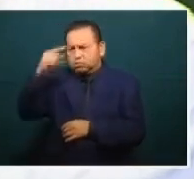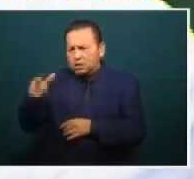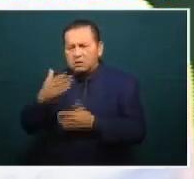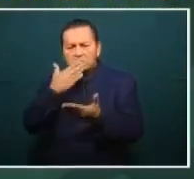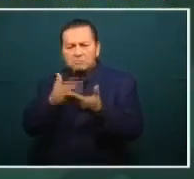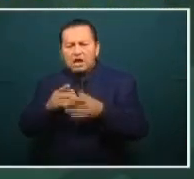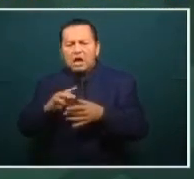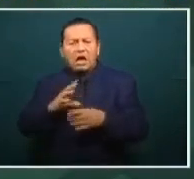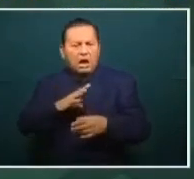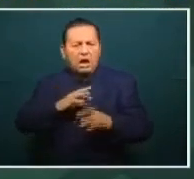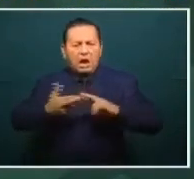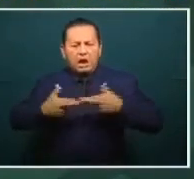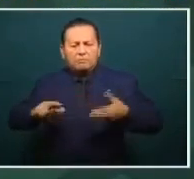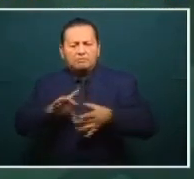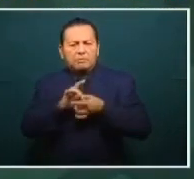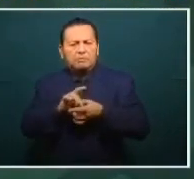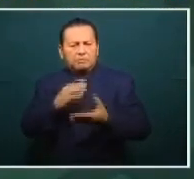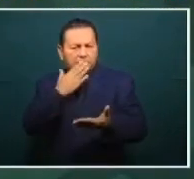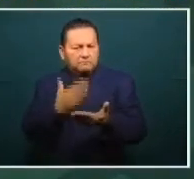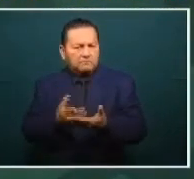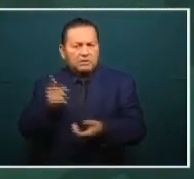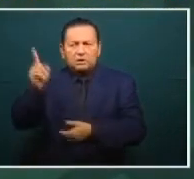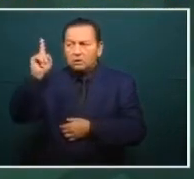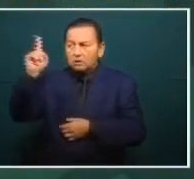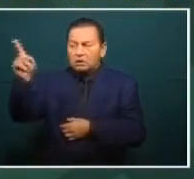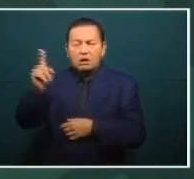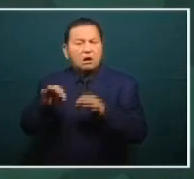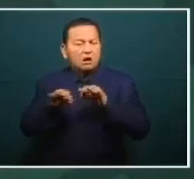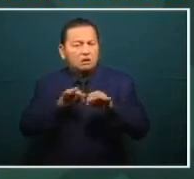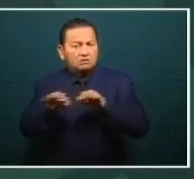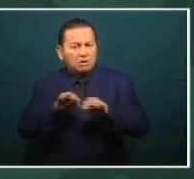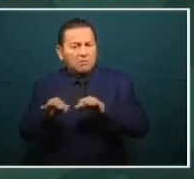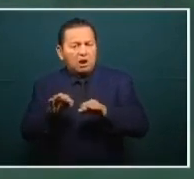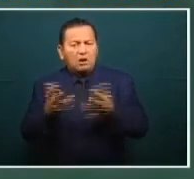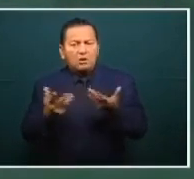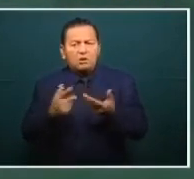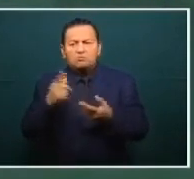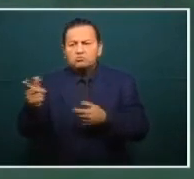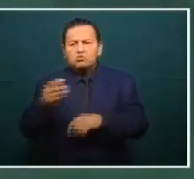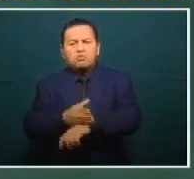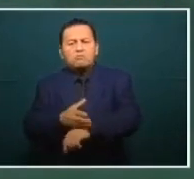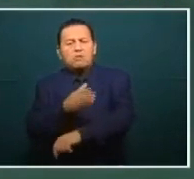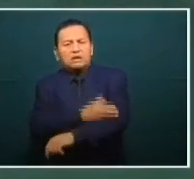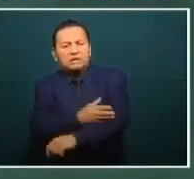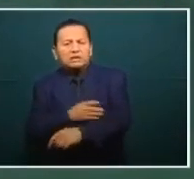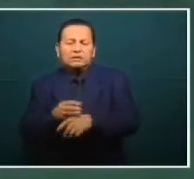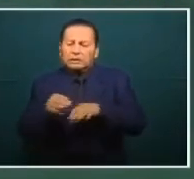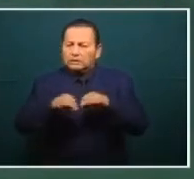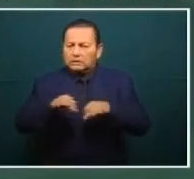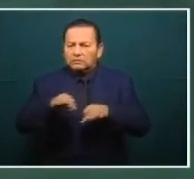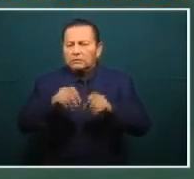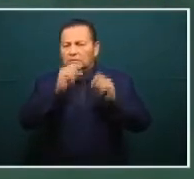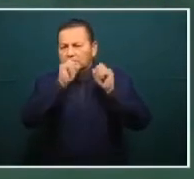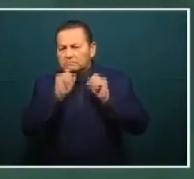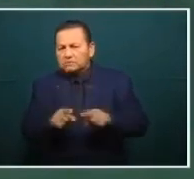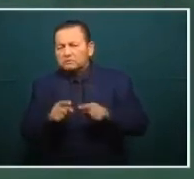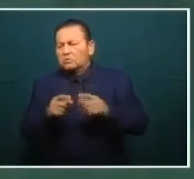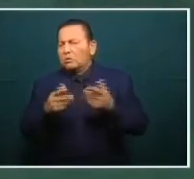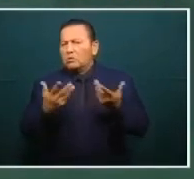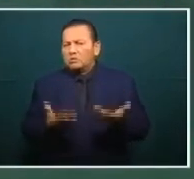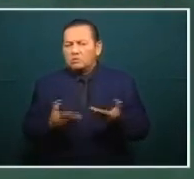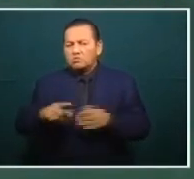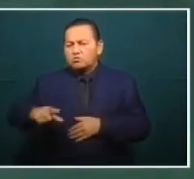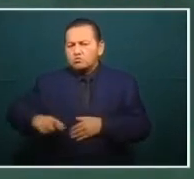trabajando they are con experts, they have very good sus, relations, they are working colegas, con sus partes